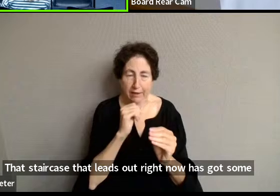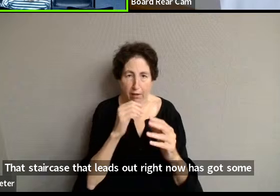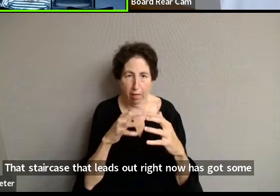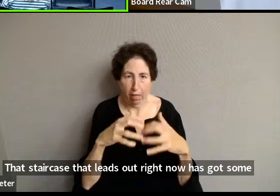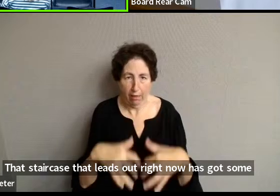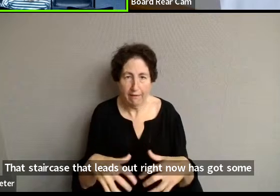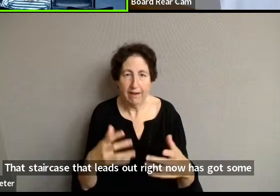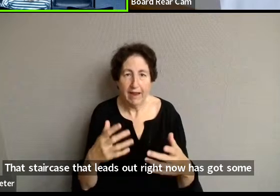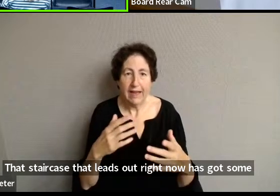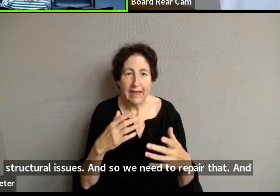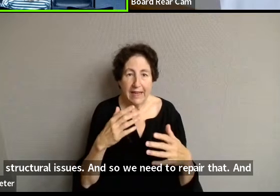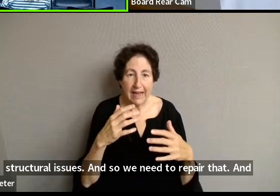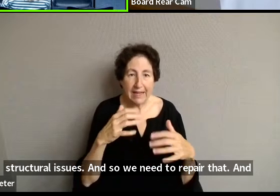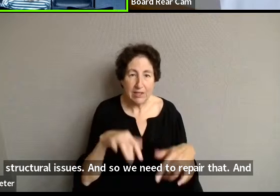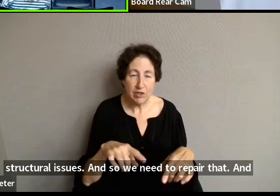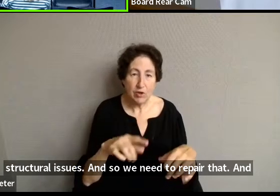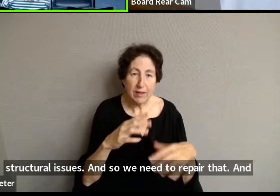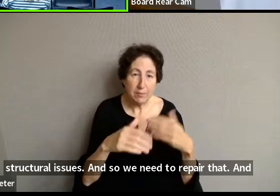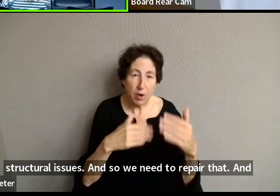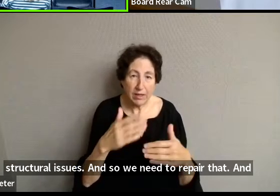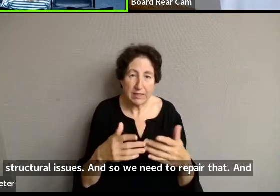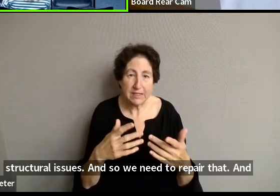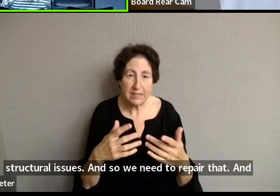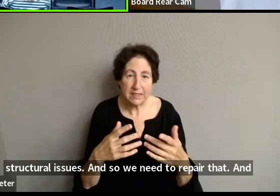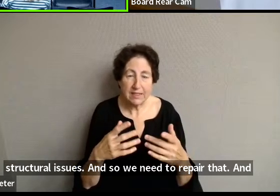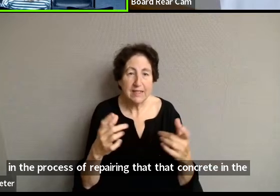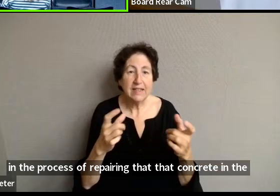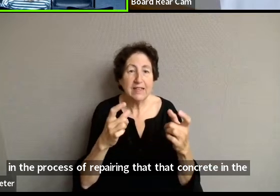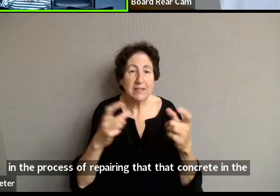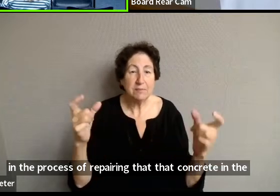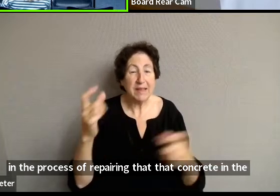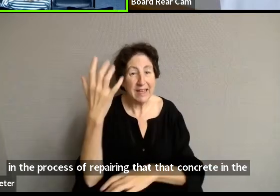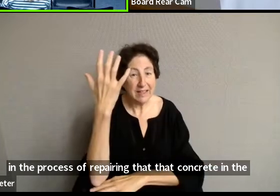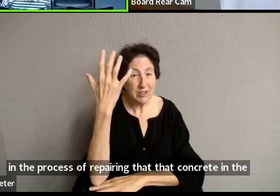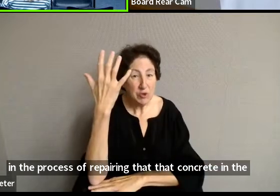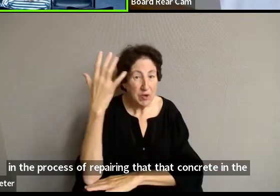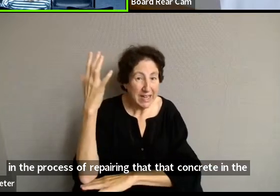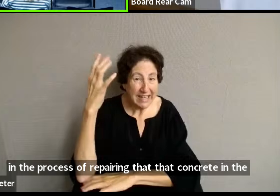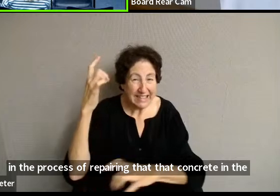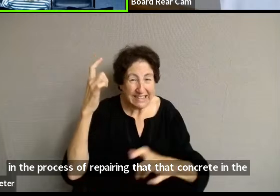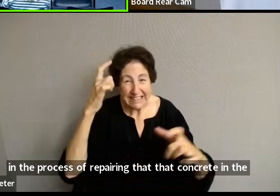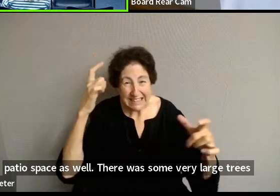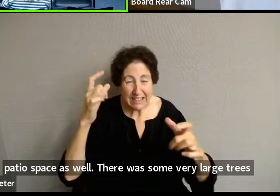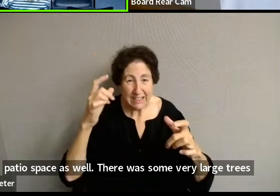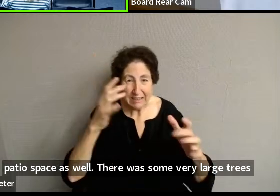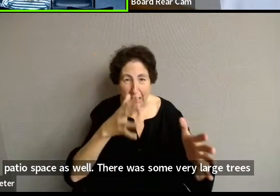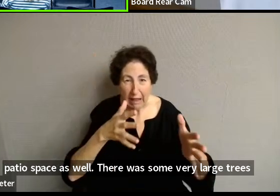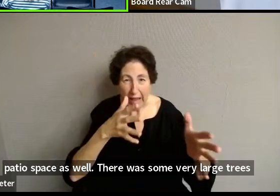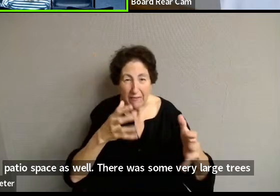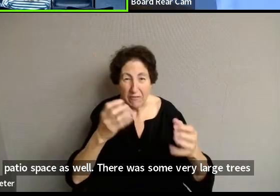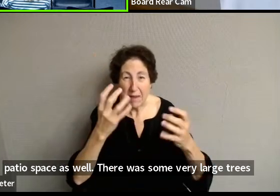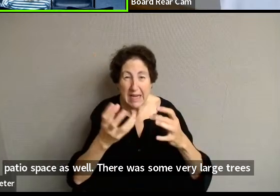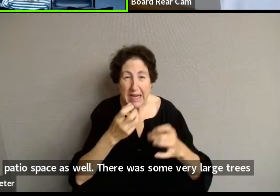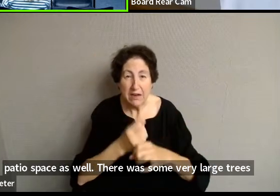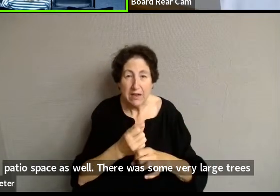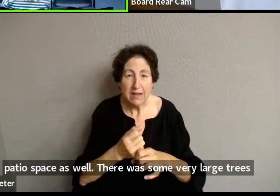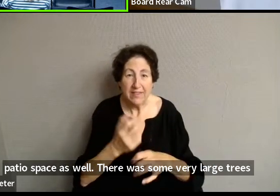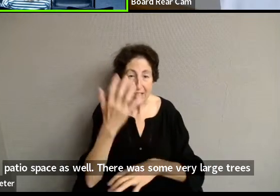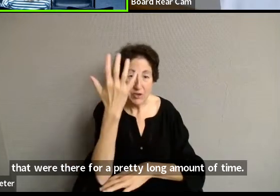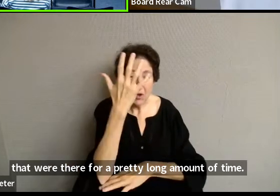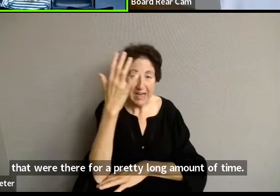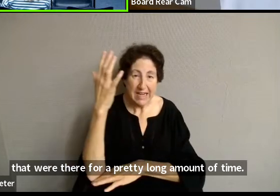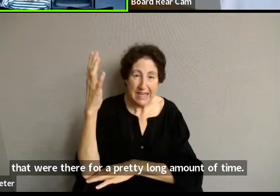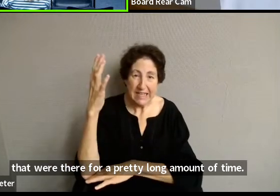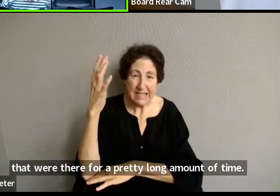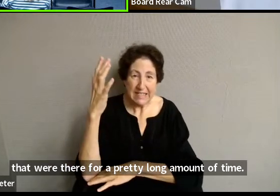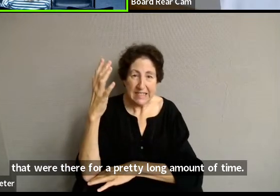that concrete in the patio space as well, there were some very large trees that were there for a pretty long amount of time. Those trees have made it so